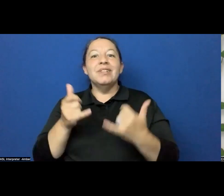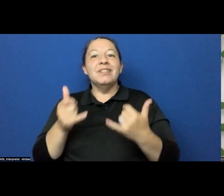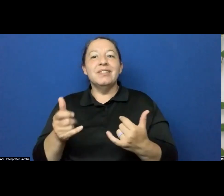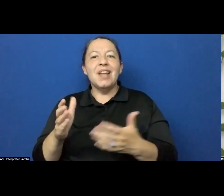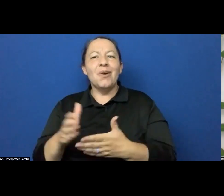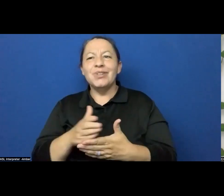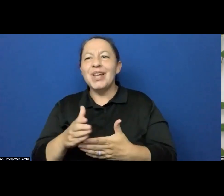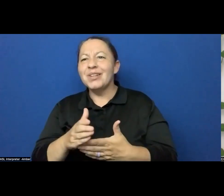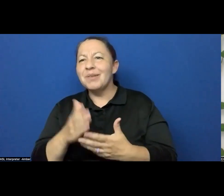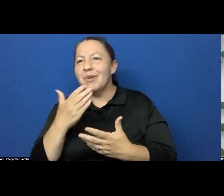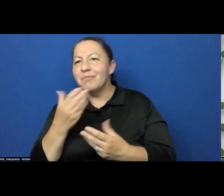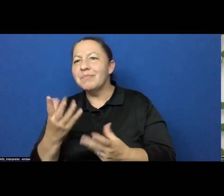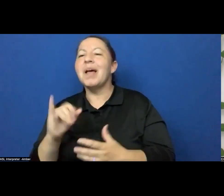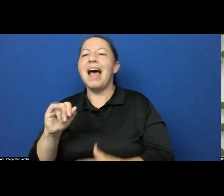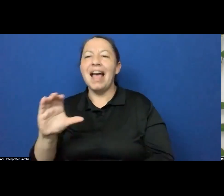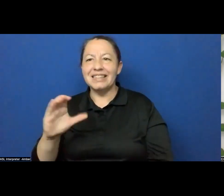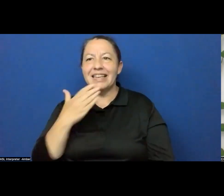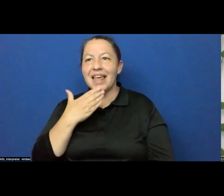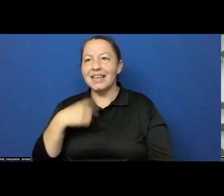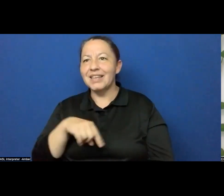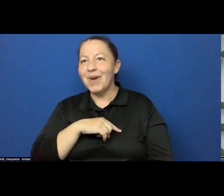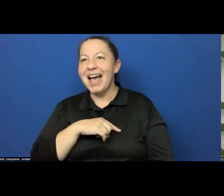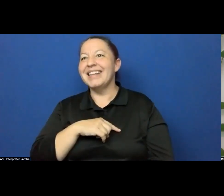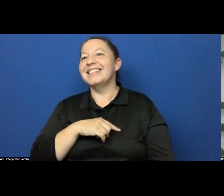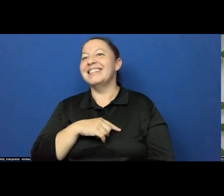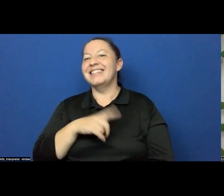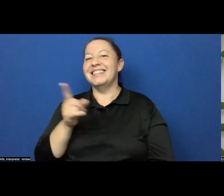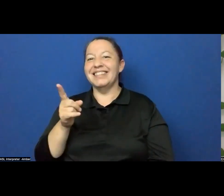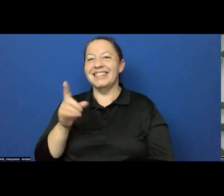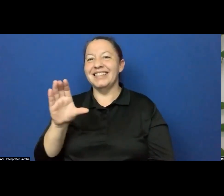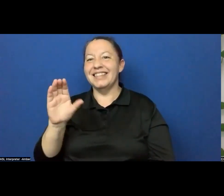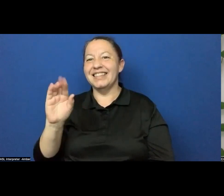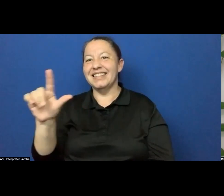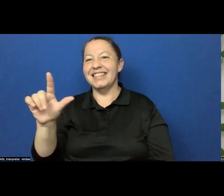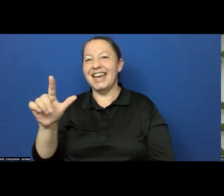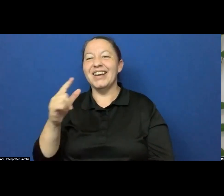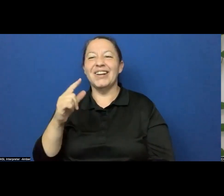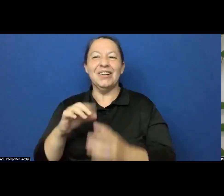stuff. Isaac is thanking us. Makes you sad every time, Carol.